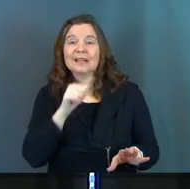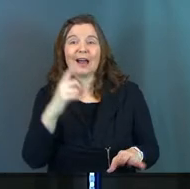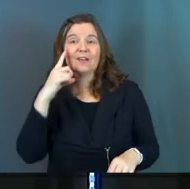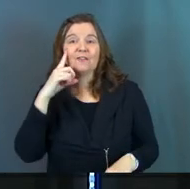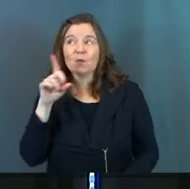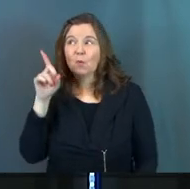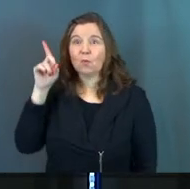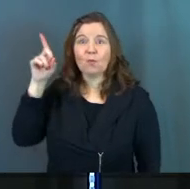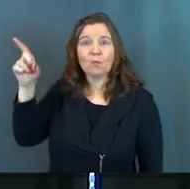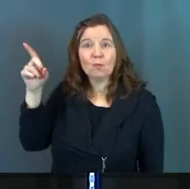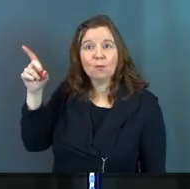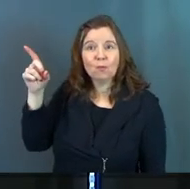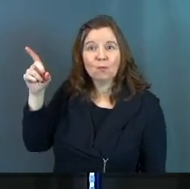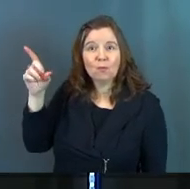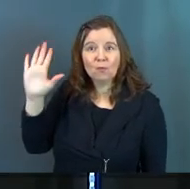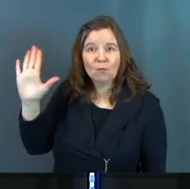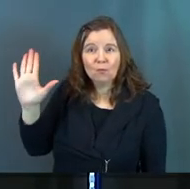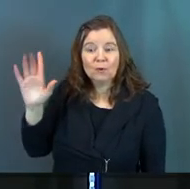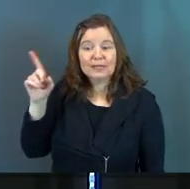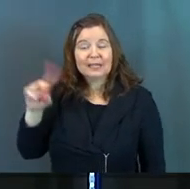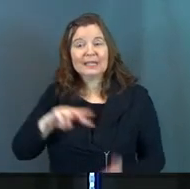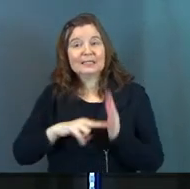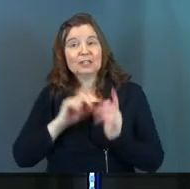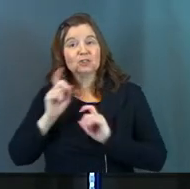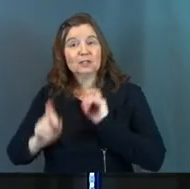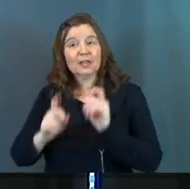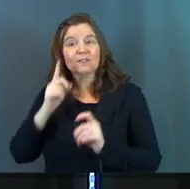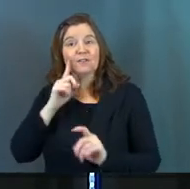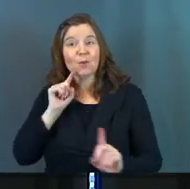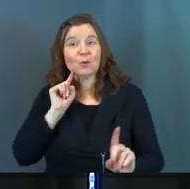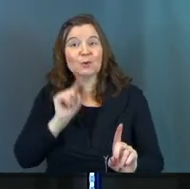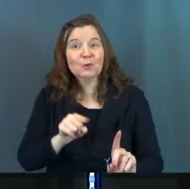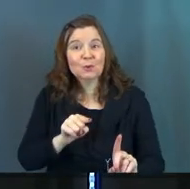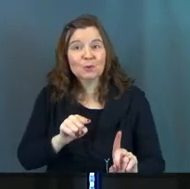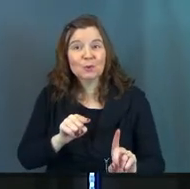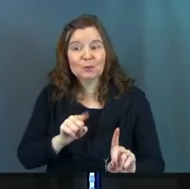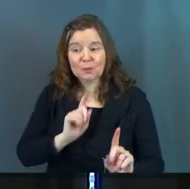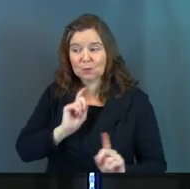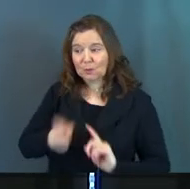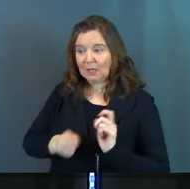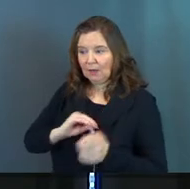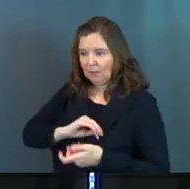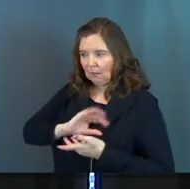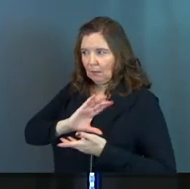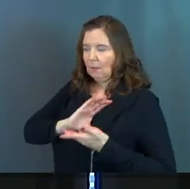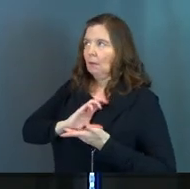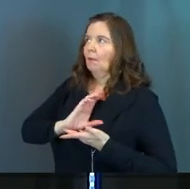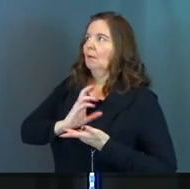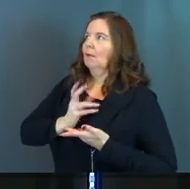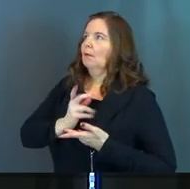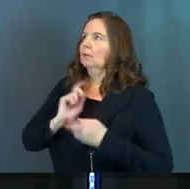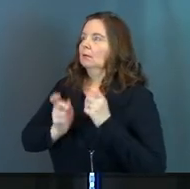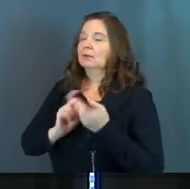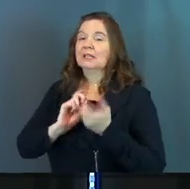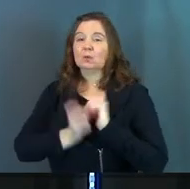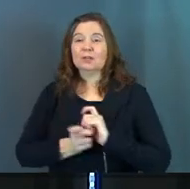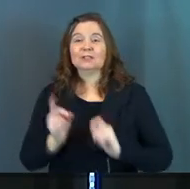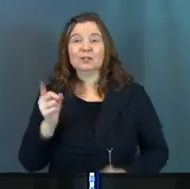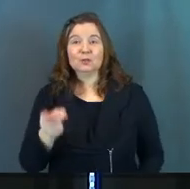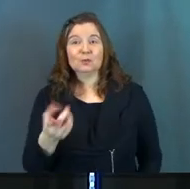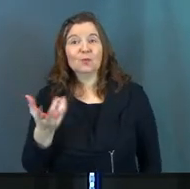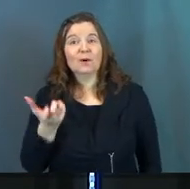for God. God intends your giving for you. He wants to change